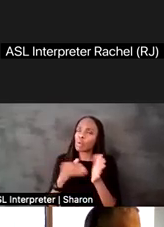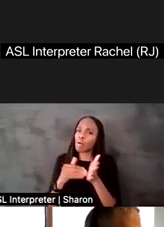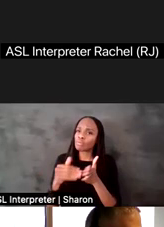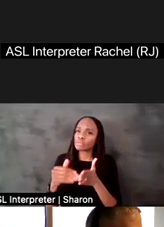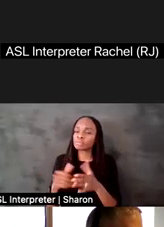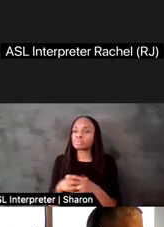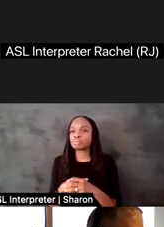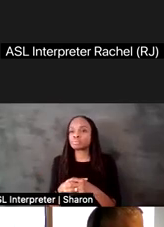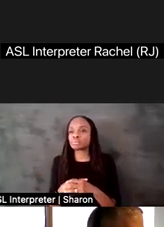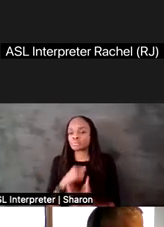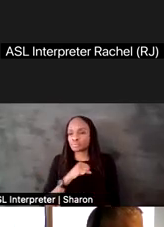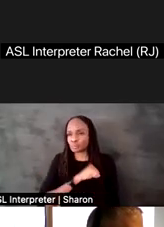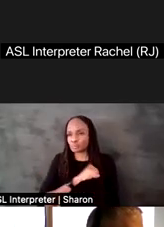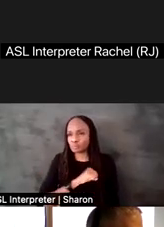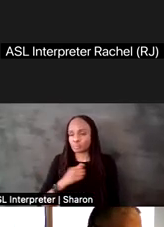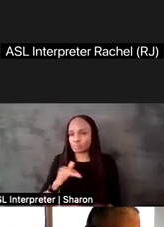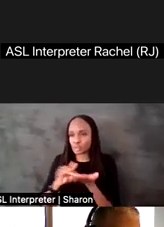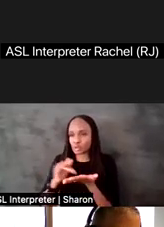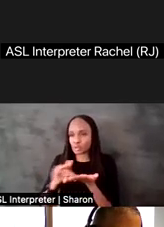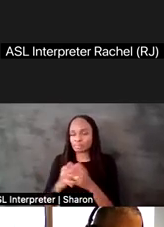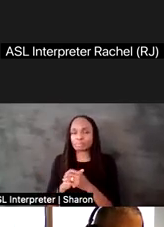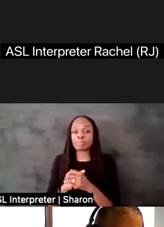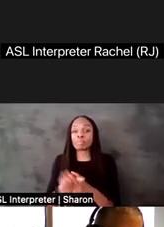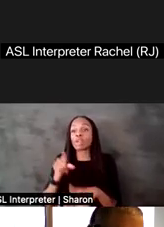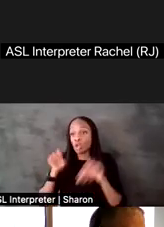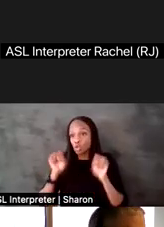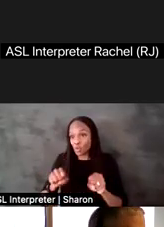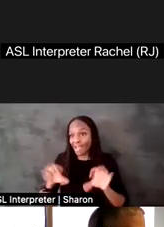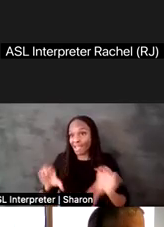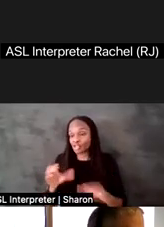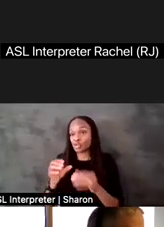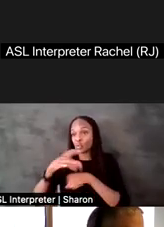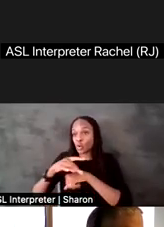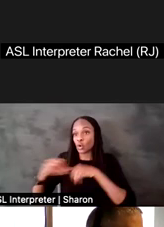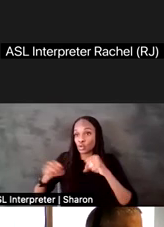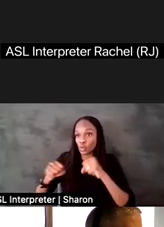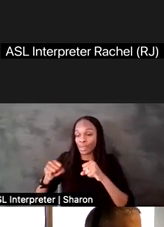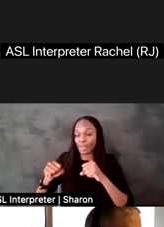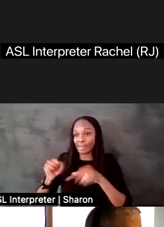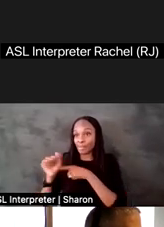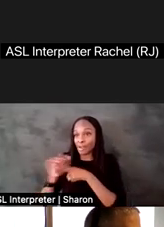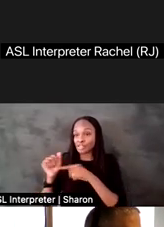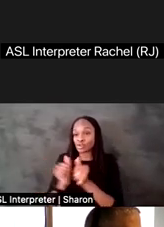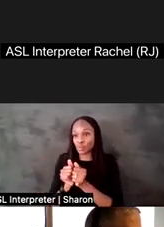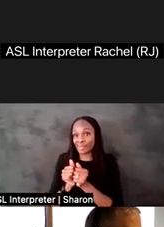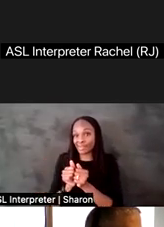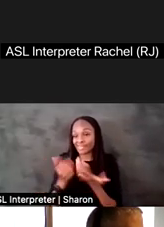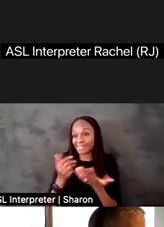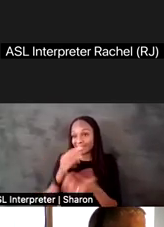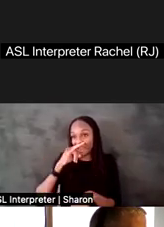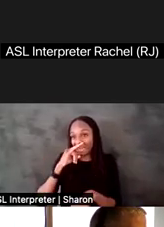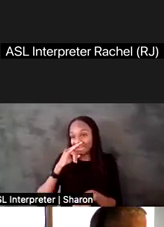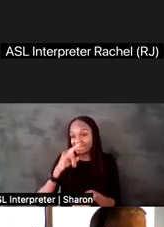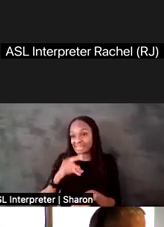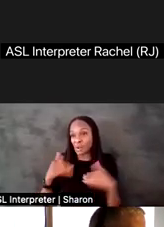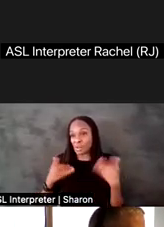do, excuse me, you can do earthquake drills with children as young as 2. They do it in preschools. You can learn how to